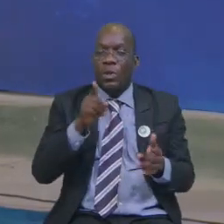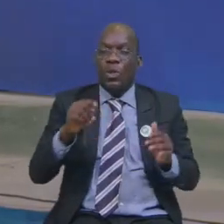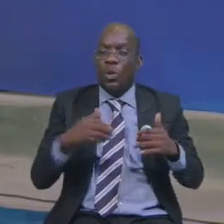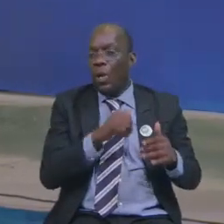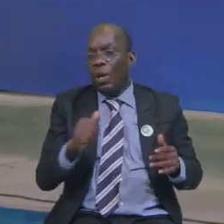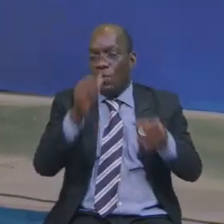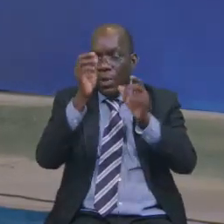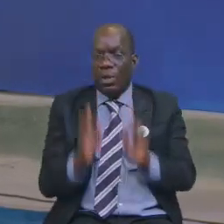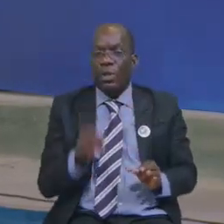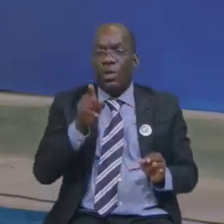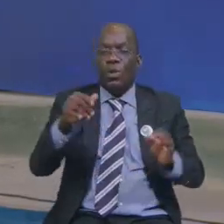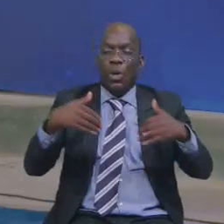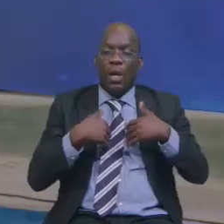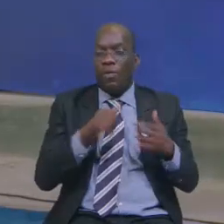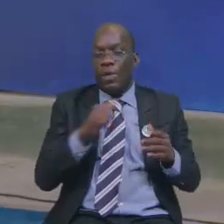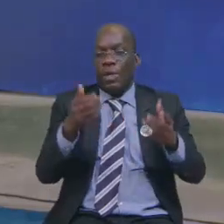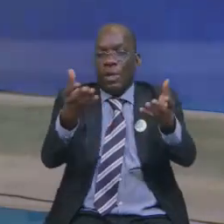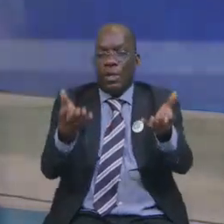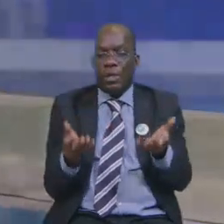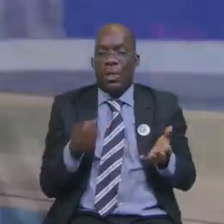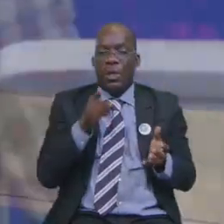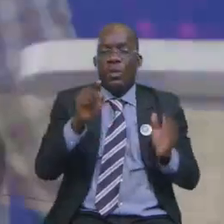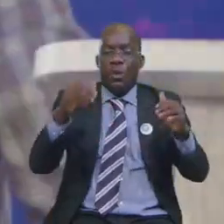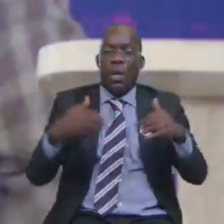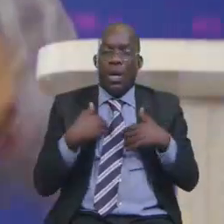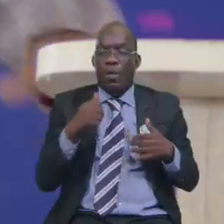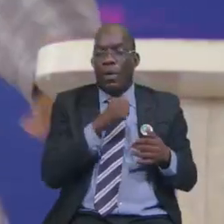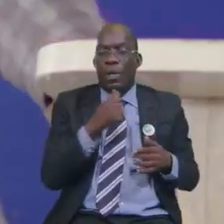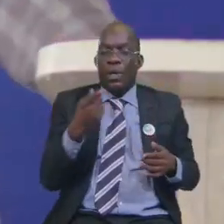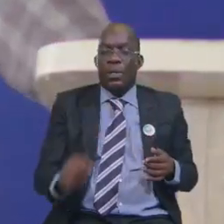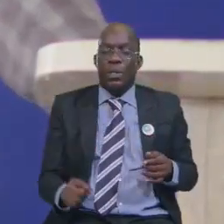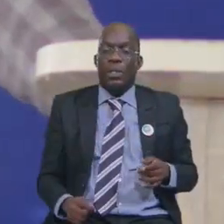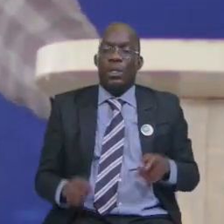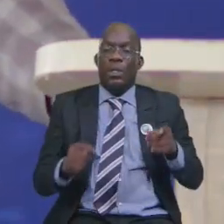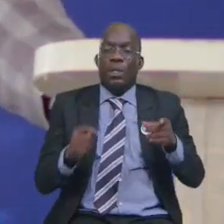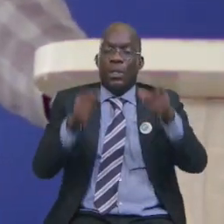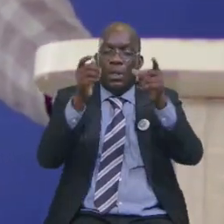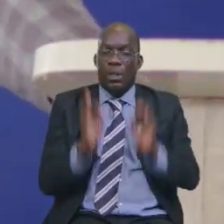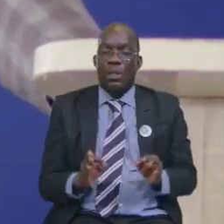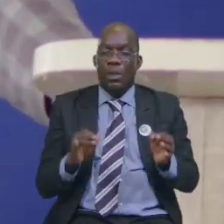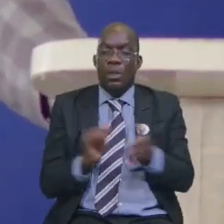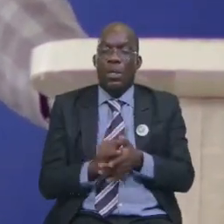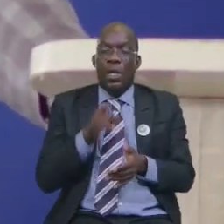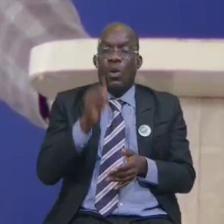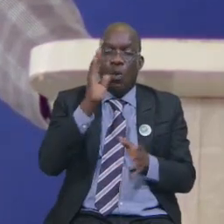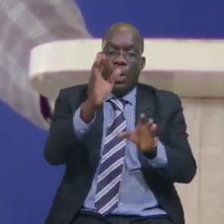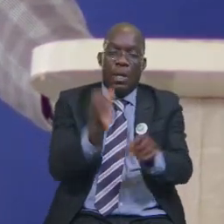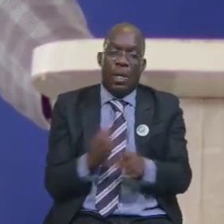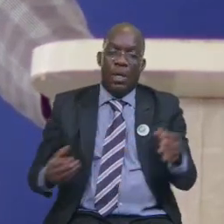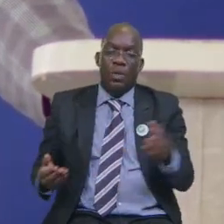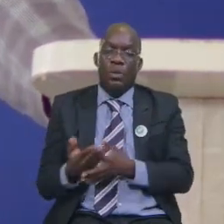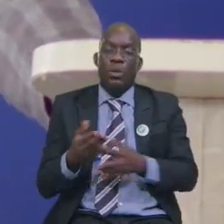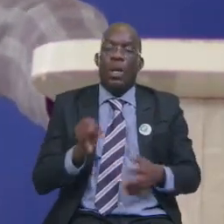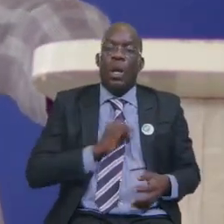a desire. And you have the determination that you are getting through. I'm going through. I'm going